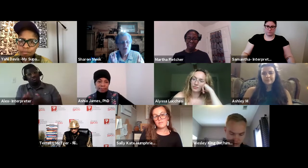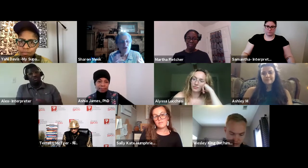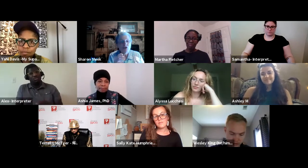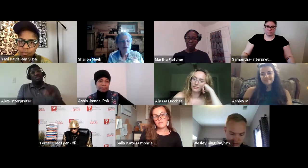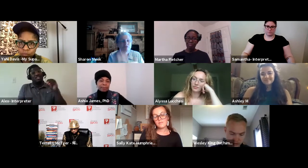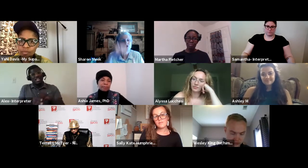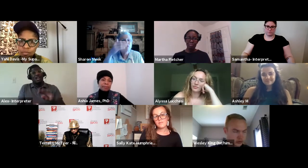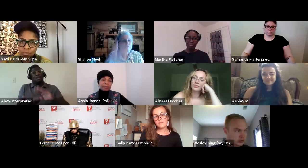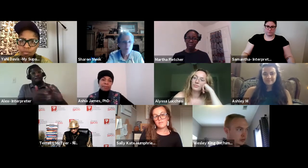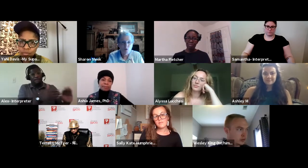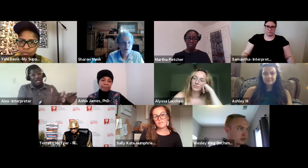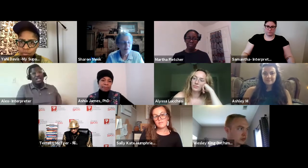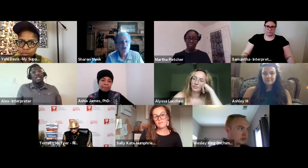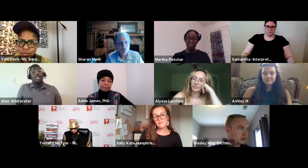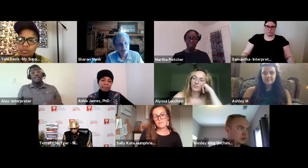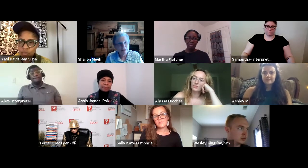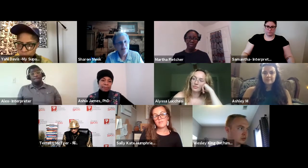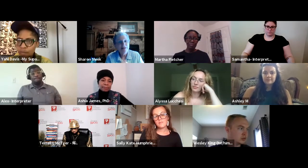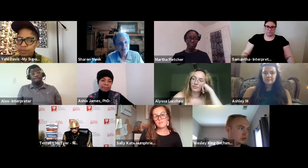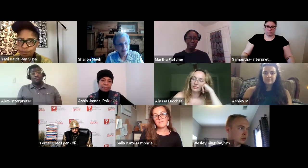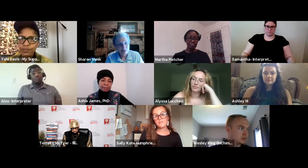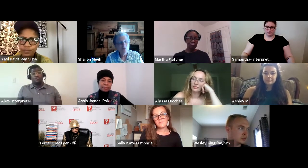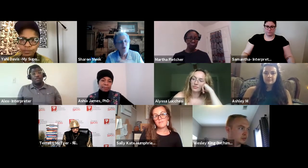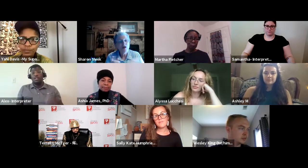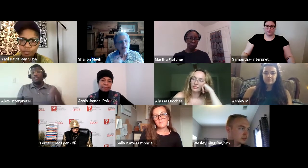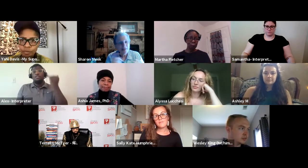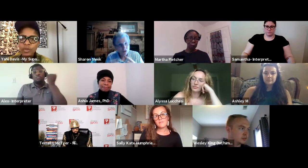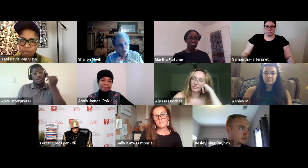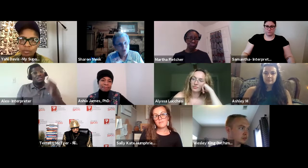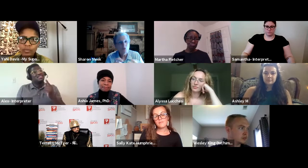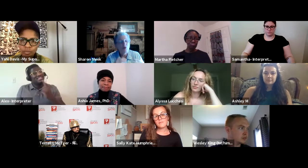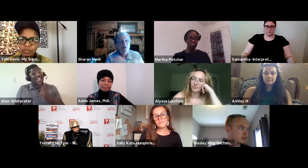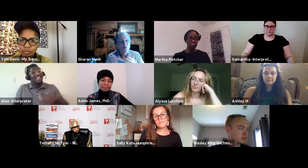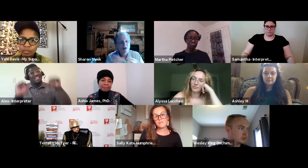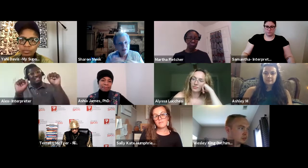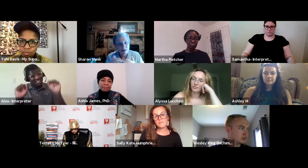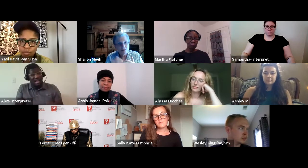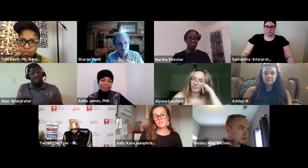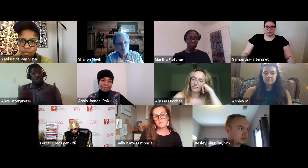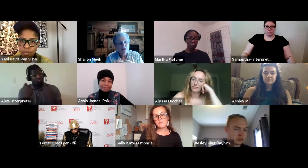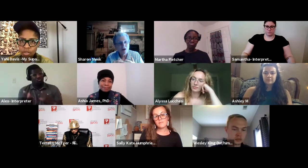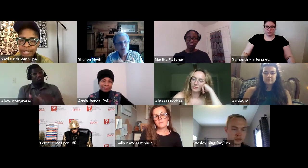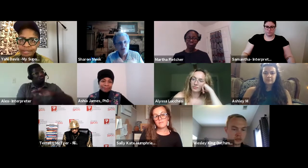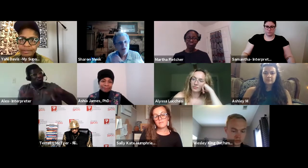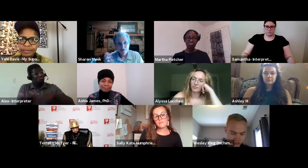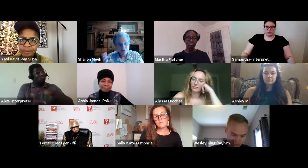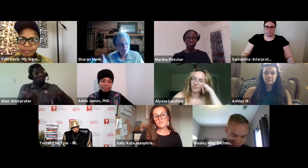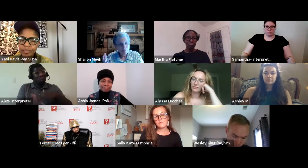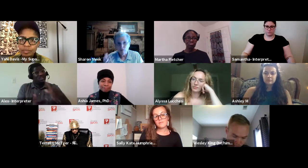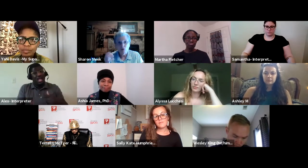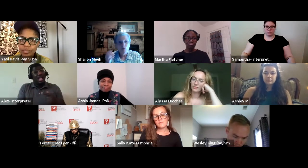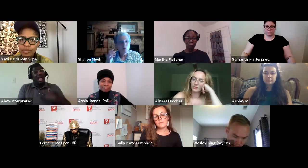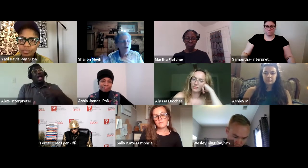work. So you have to step forward and just say, yes, we're going to get to know you one way or the other, because